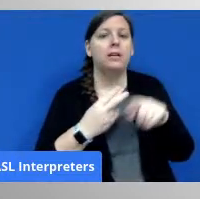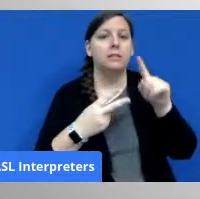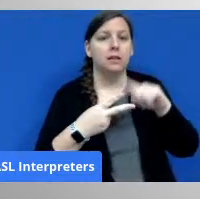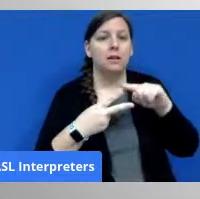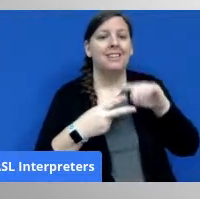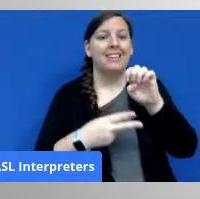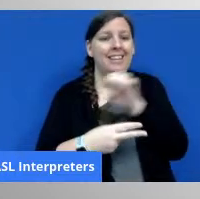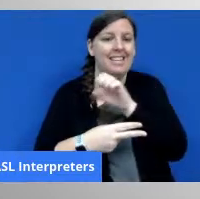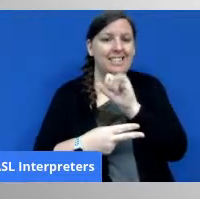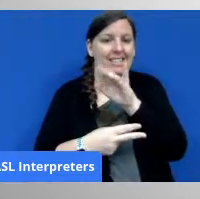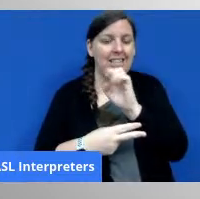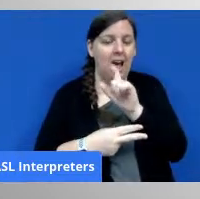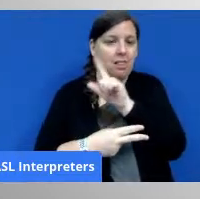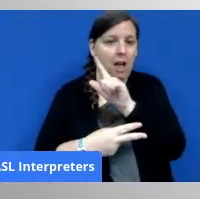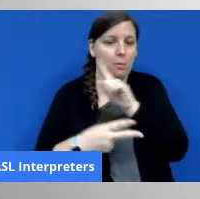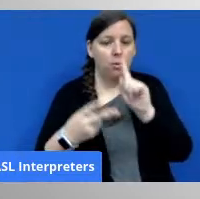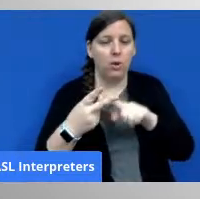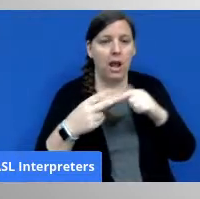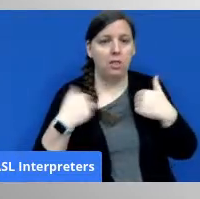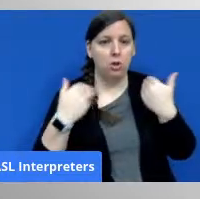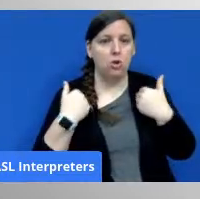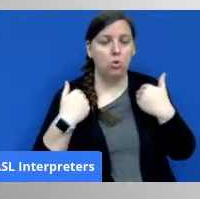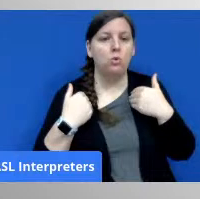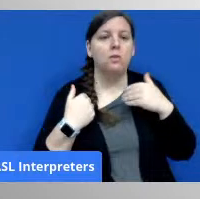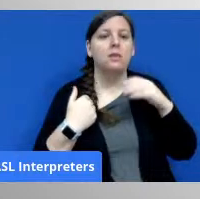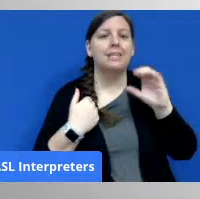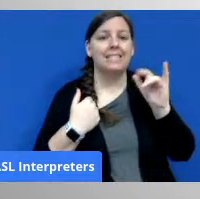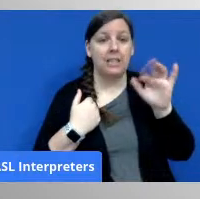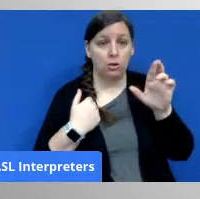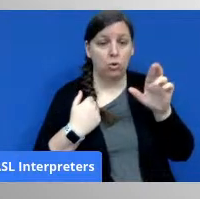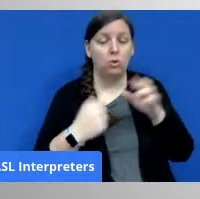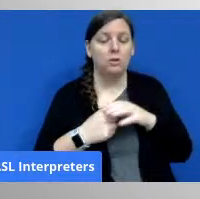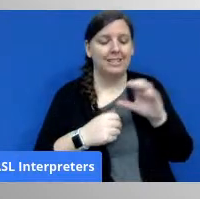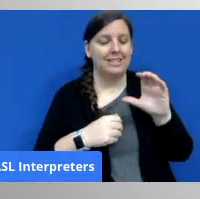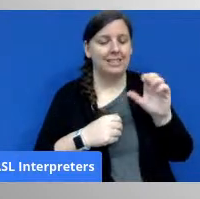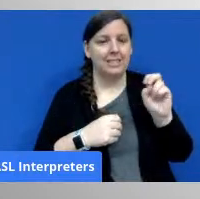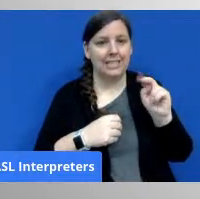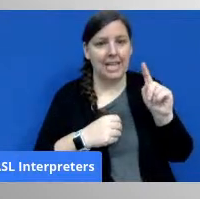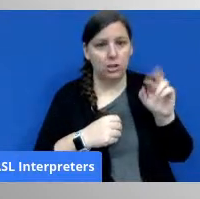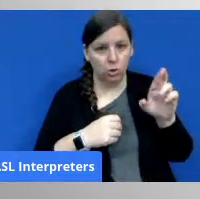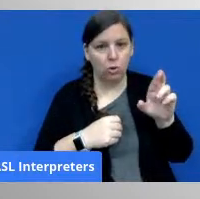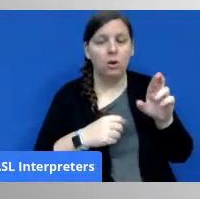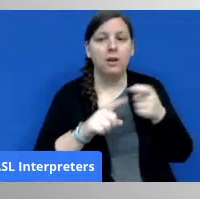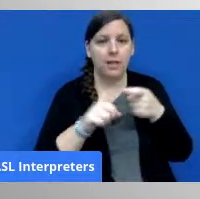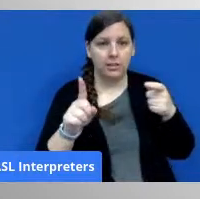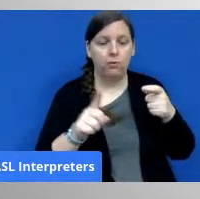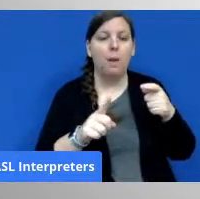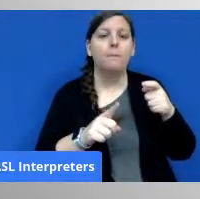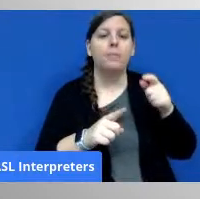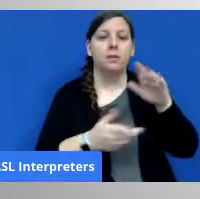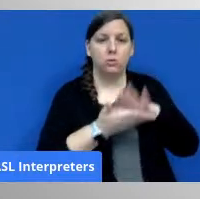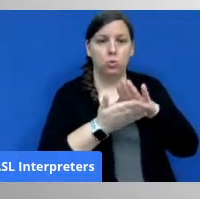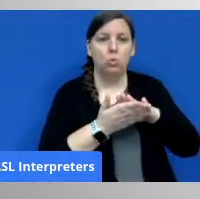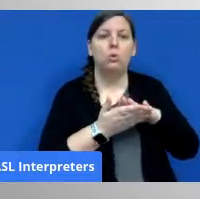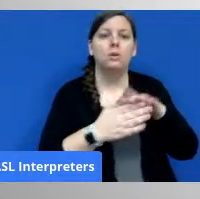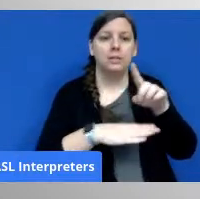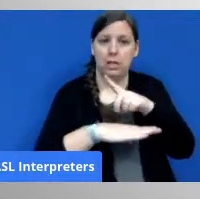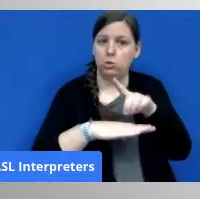Youth Center, which came from the Clark, the school district, that idea.